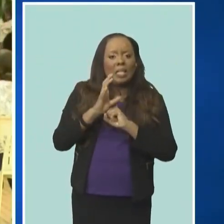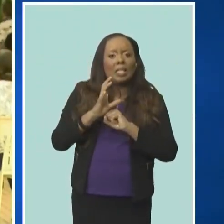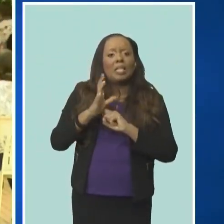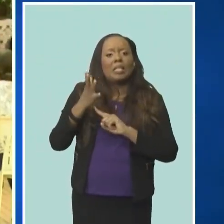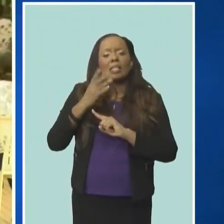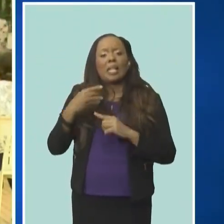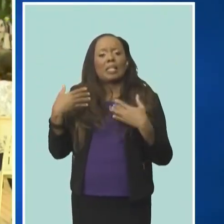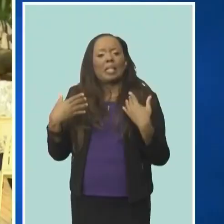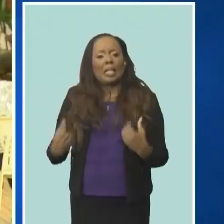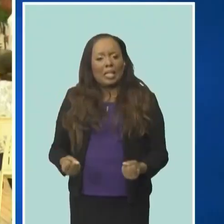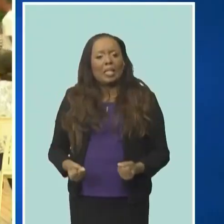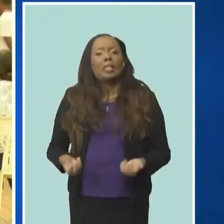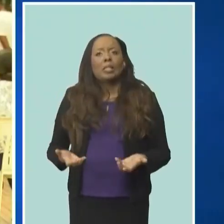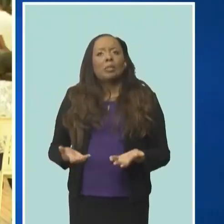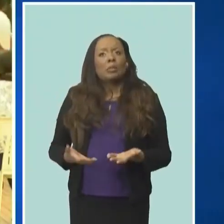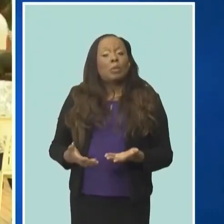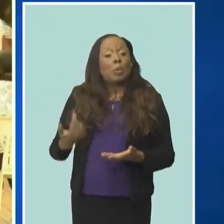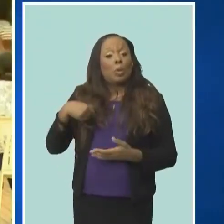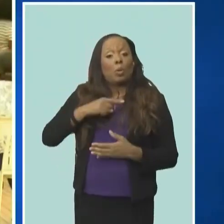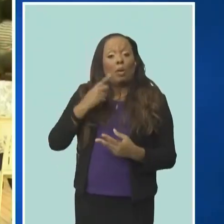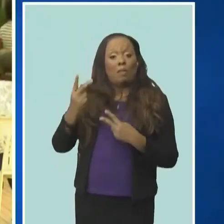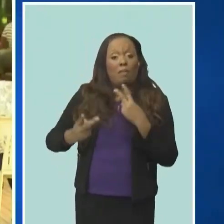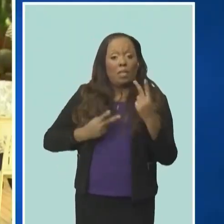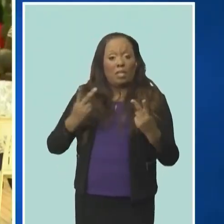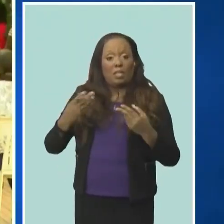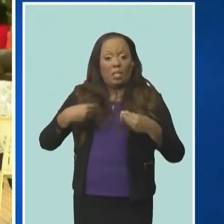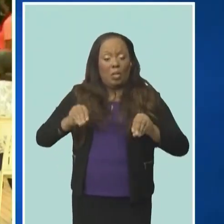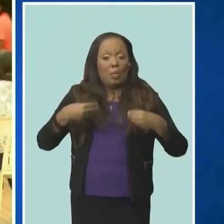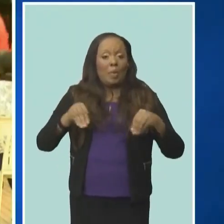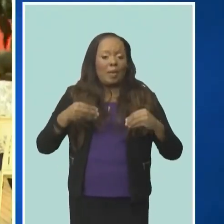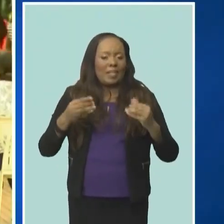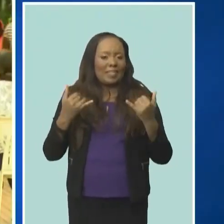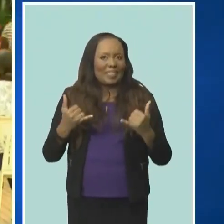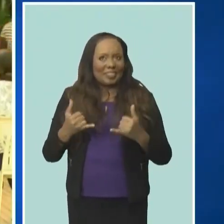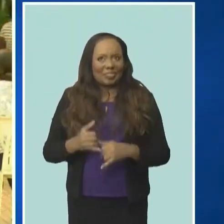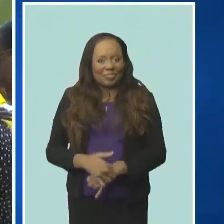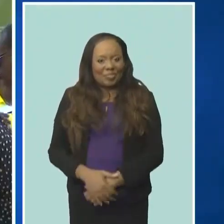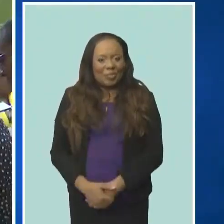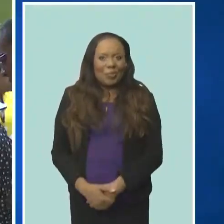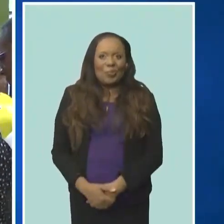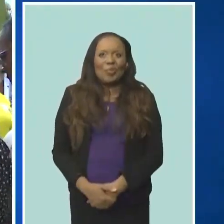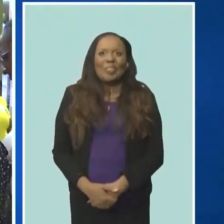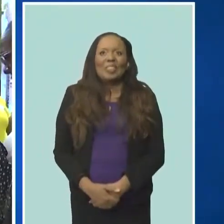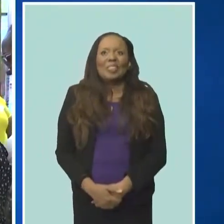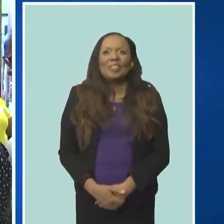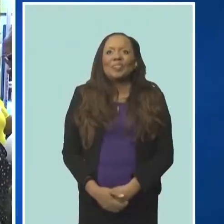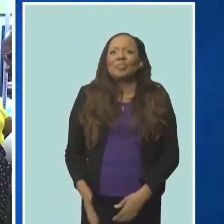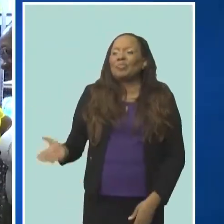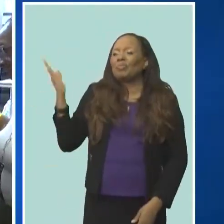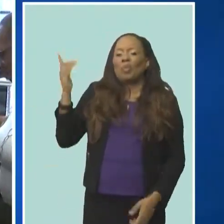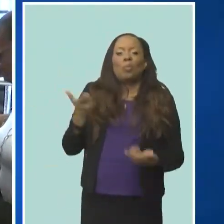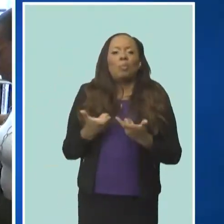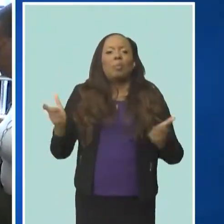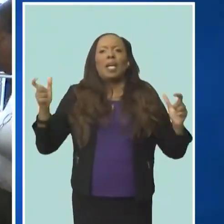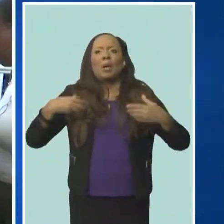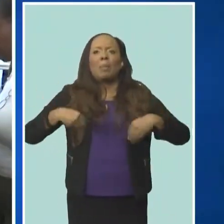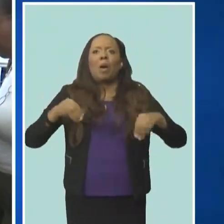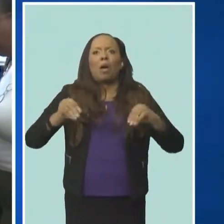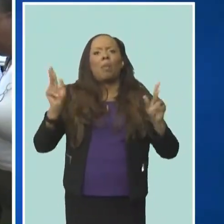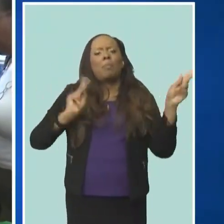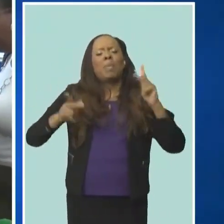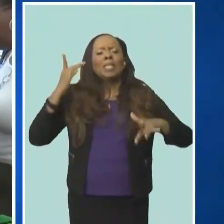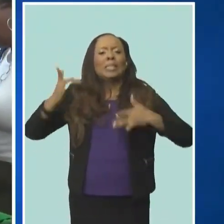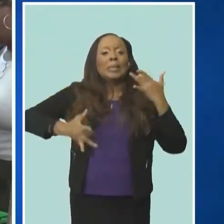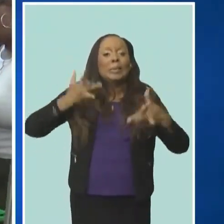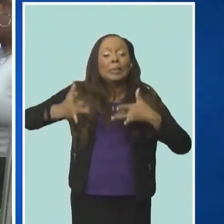wellness. Deanza Roberts visited today and she shares this story. At the Grand Market, the excitement is still